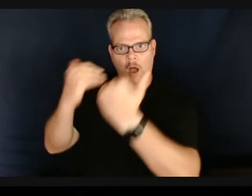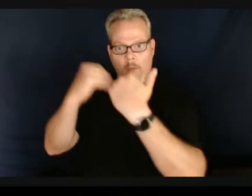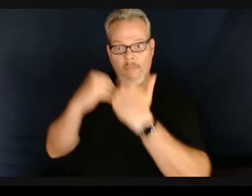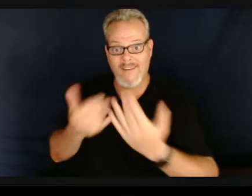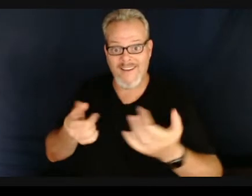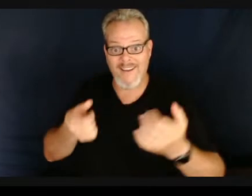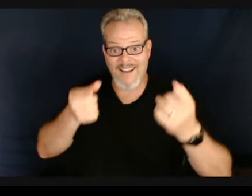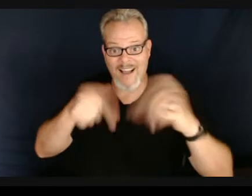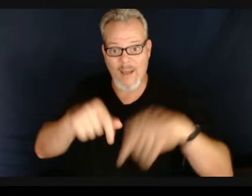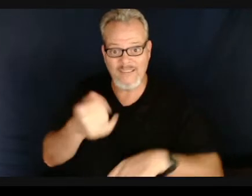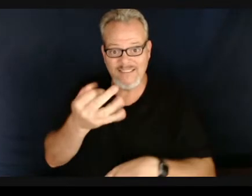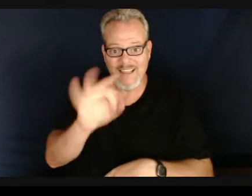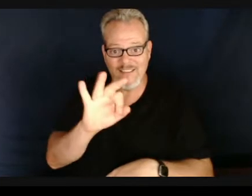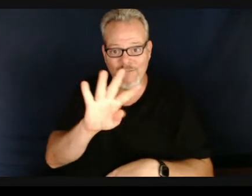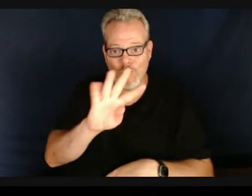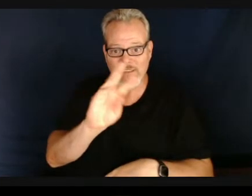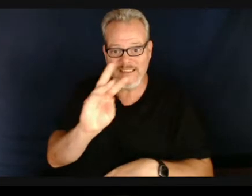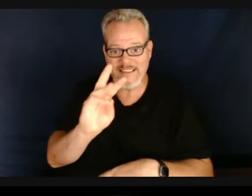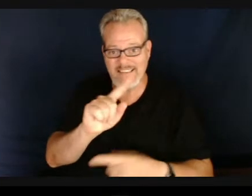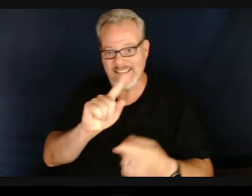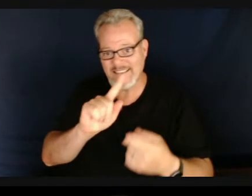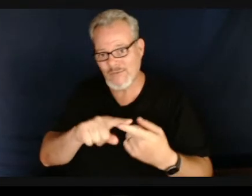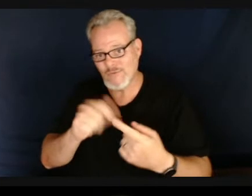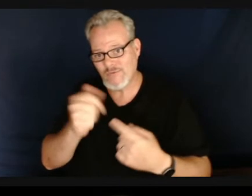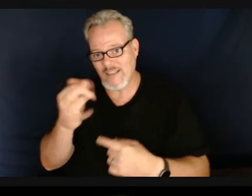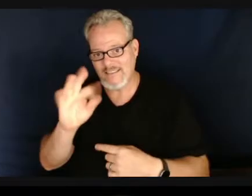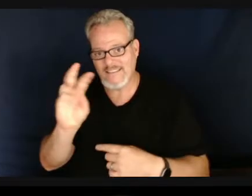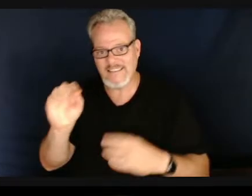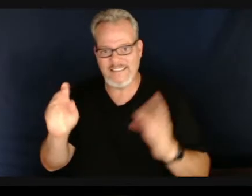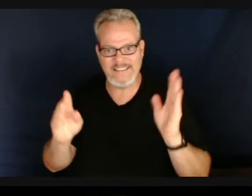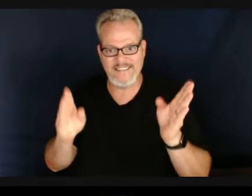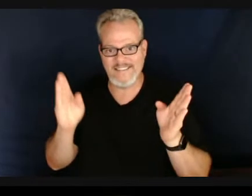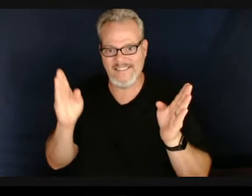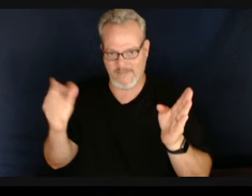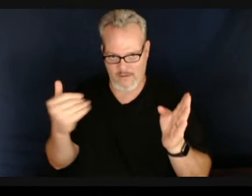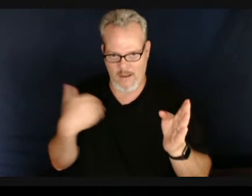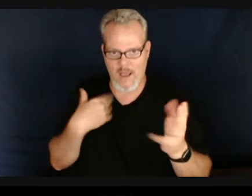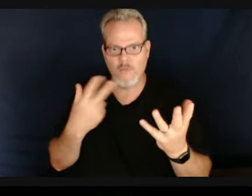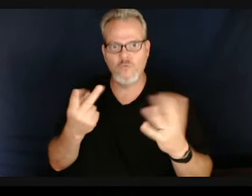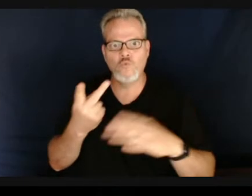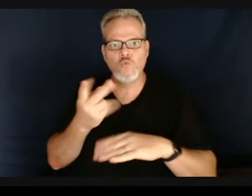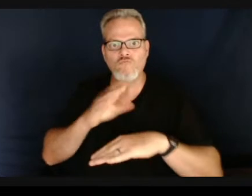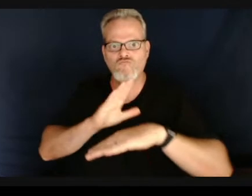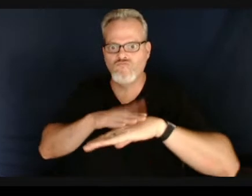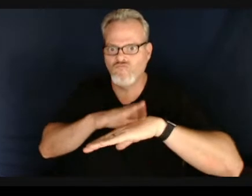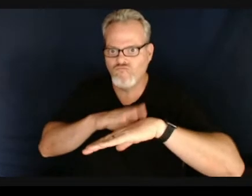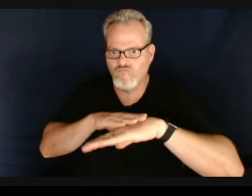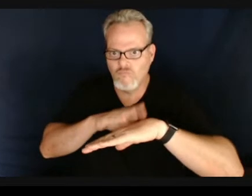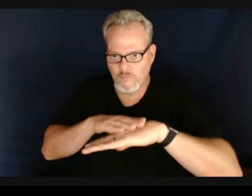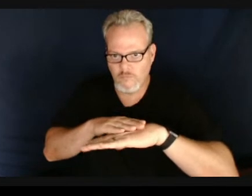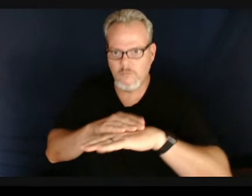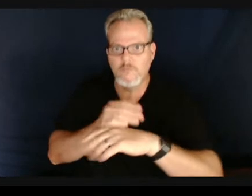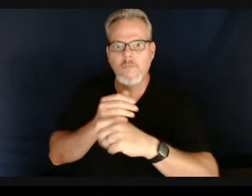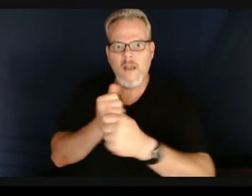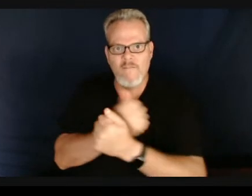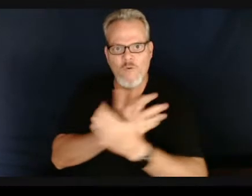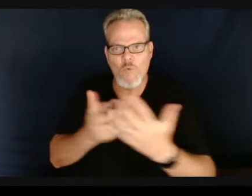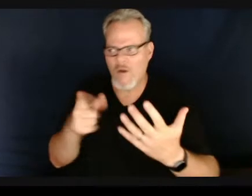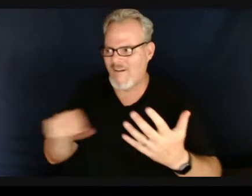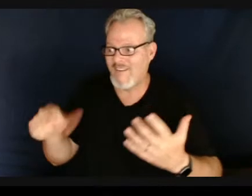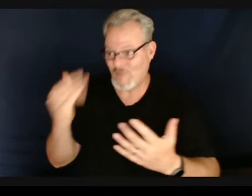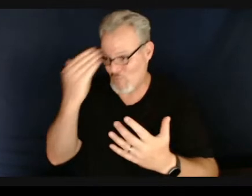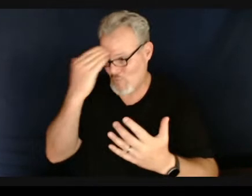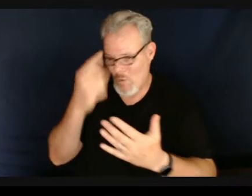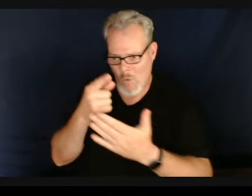had hours of warning to Hilo. It was more of having an infrastructure in place and everyone believing what was going on and understanding what that actually